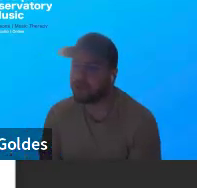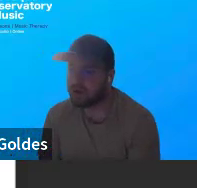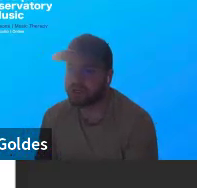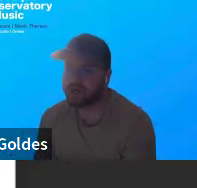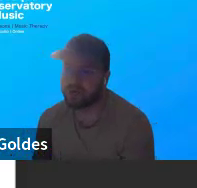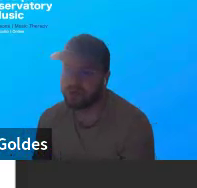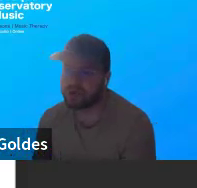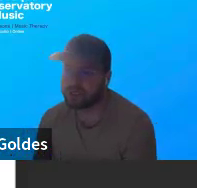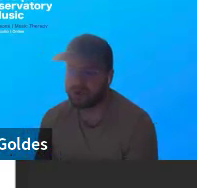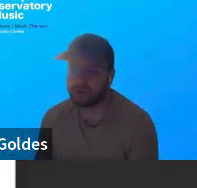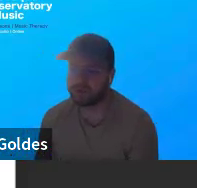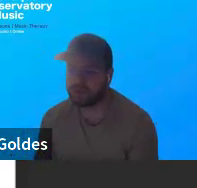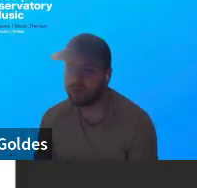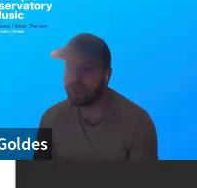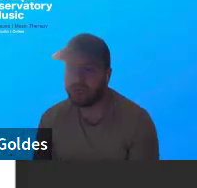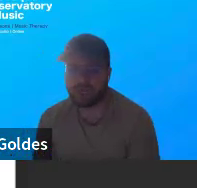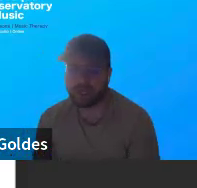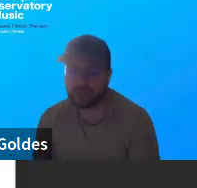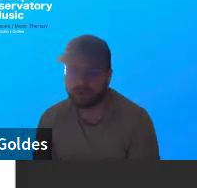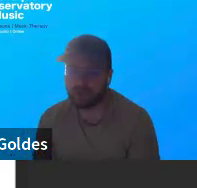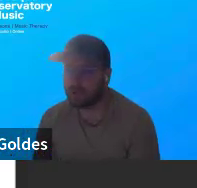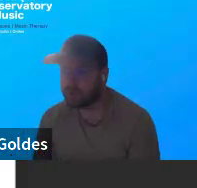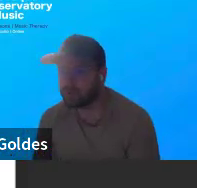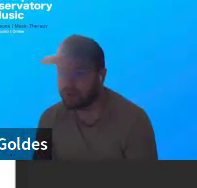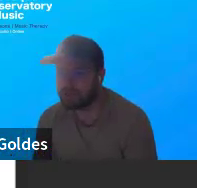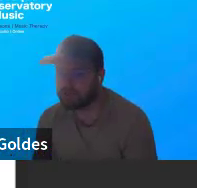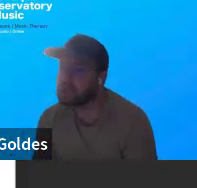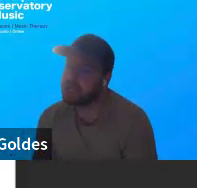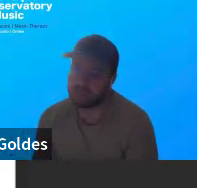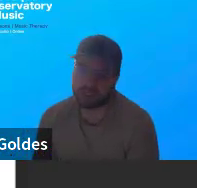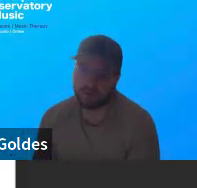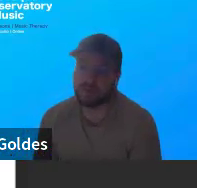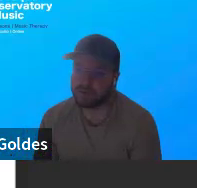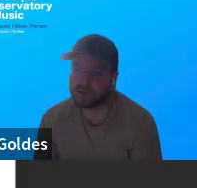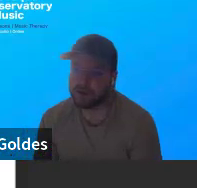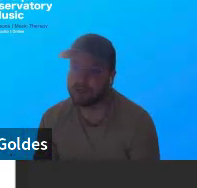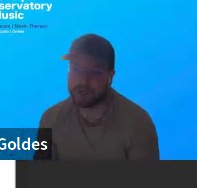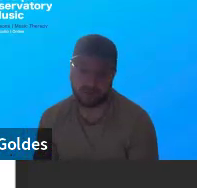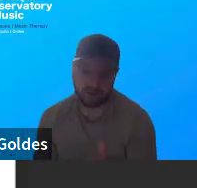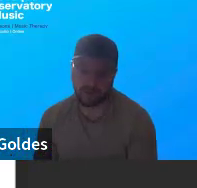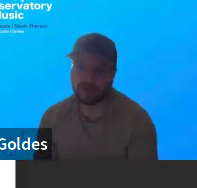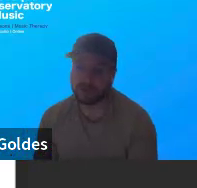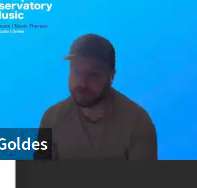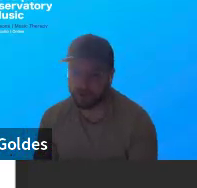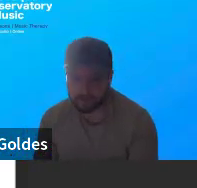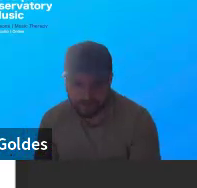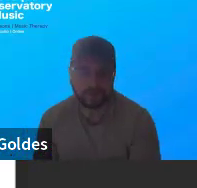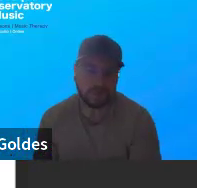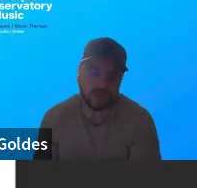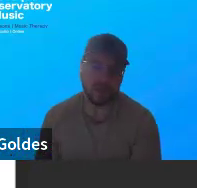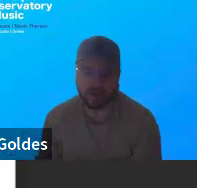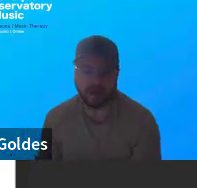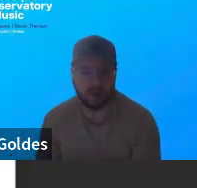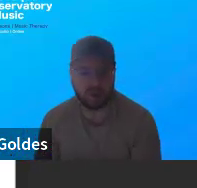family has a financial hardship or is not able to obtain an instrument, we will provide them an instrument free of charge and ship it directly to their